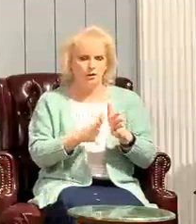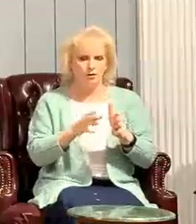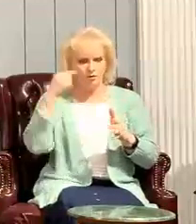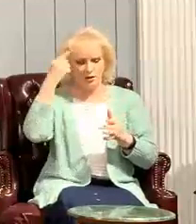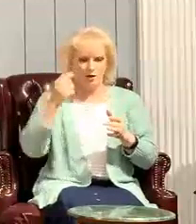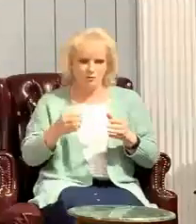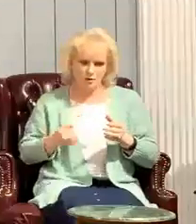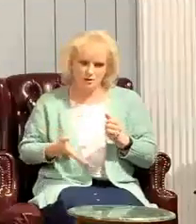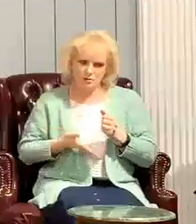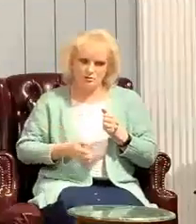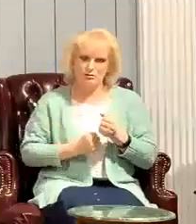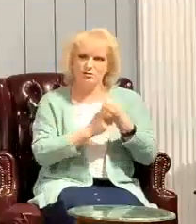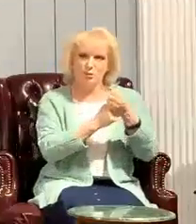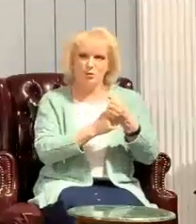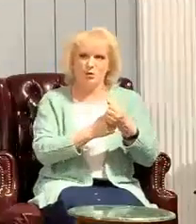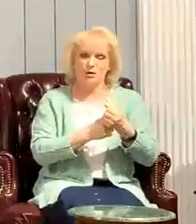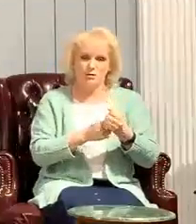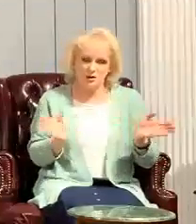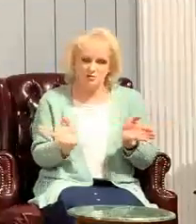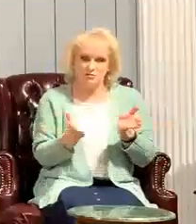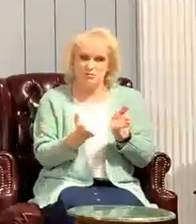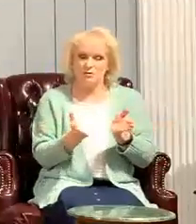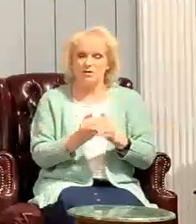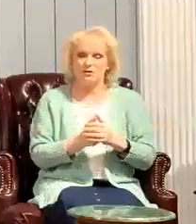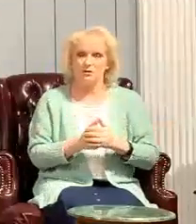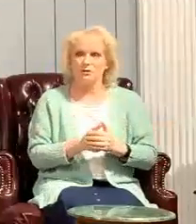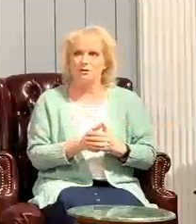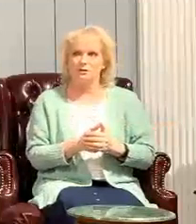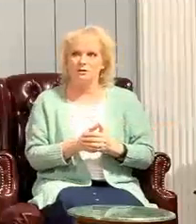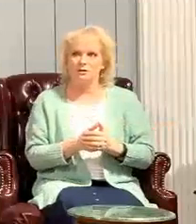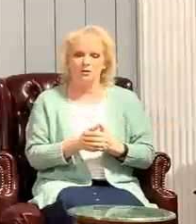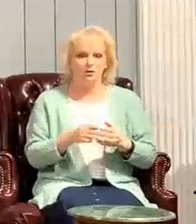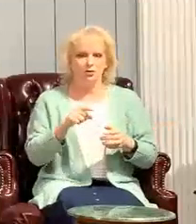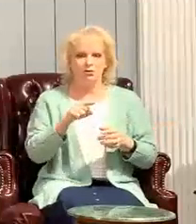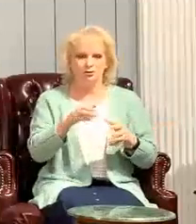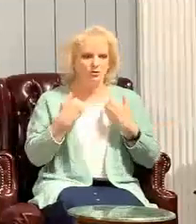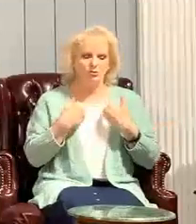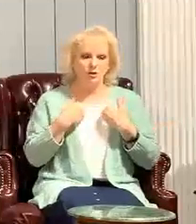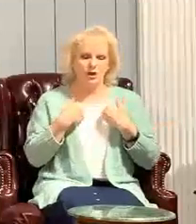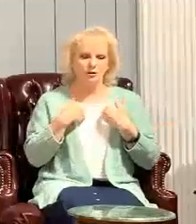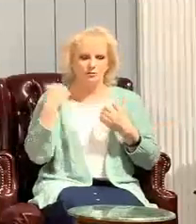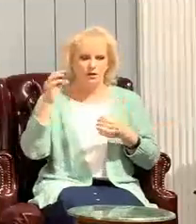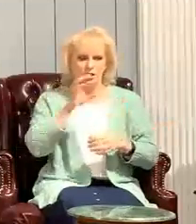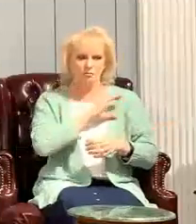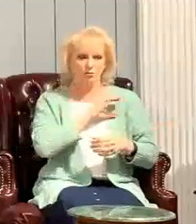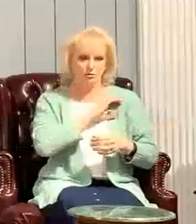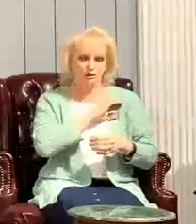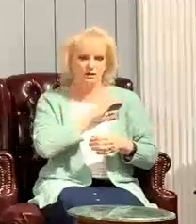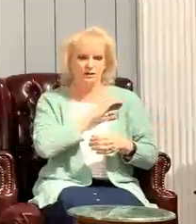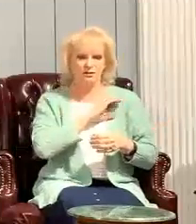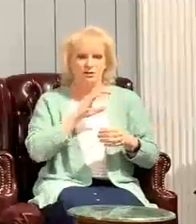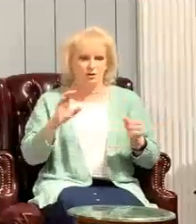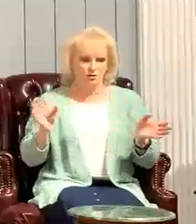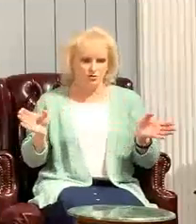You don't have an army to make you don't have a police force. You don't have anyone who can force people to do right. You don't have any means